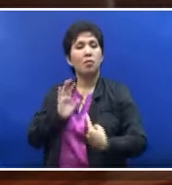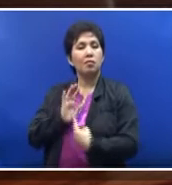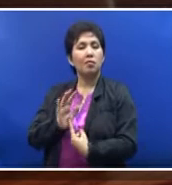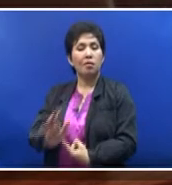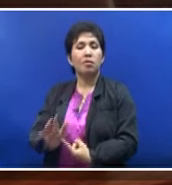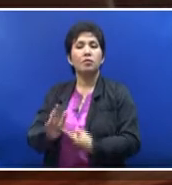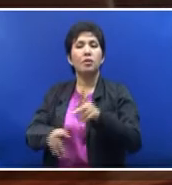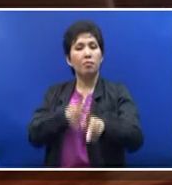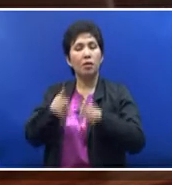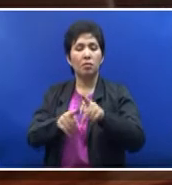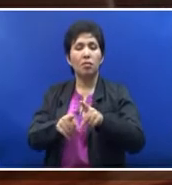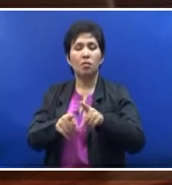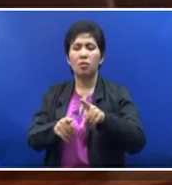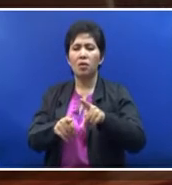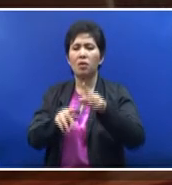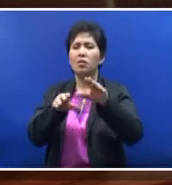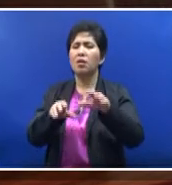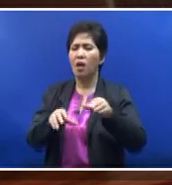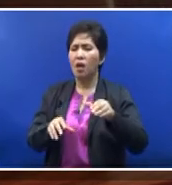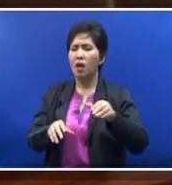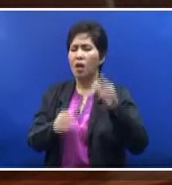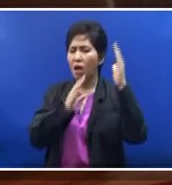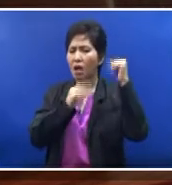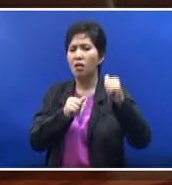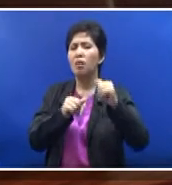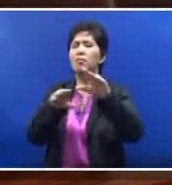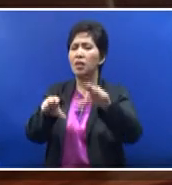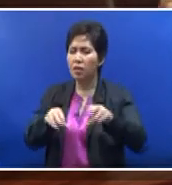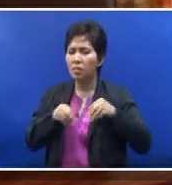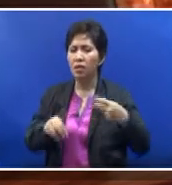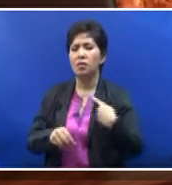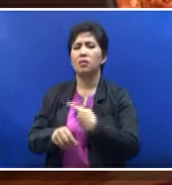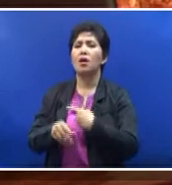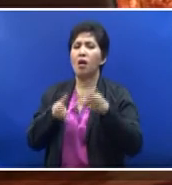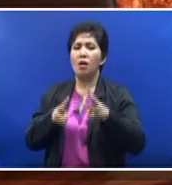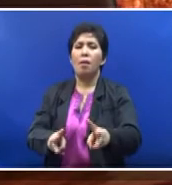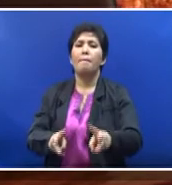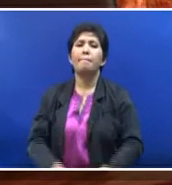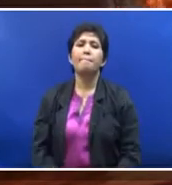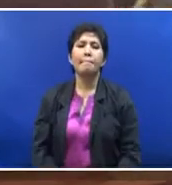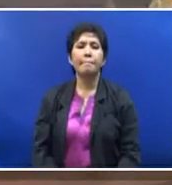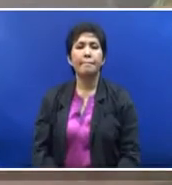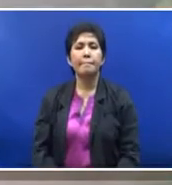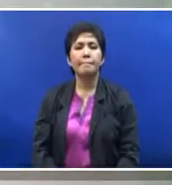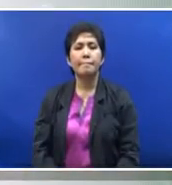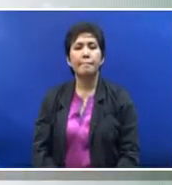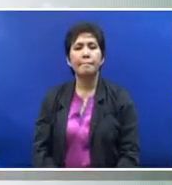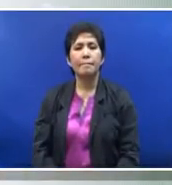people, of course, we expect that people can accept our way. Okay?